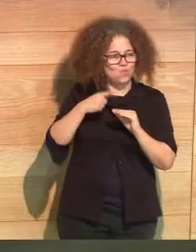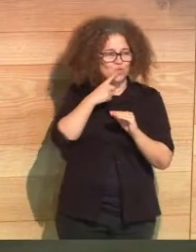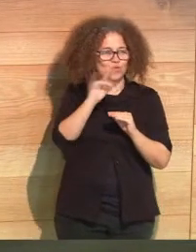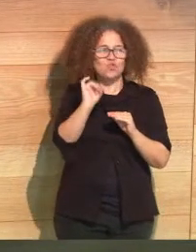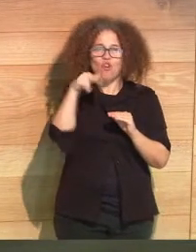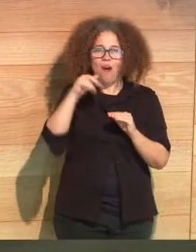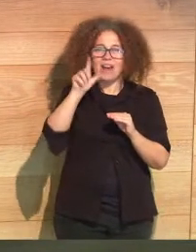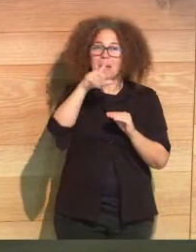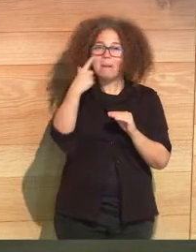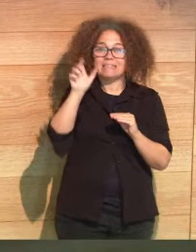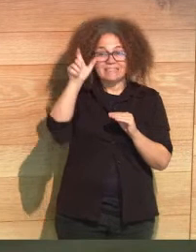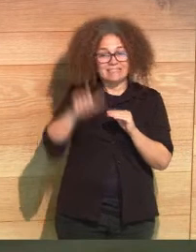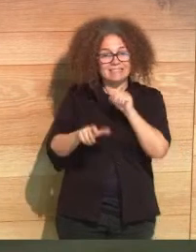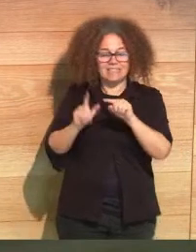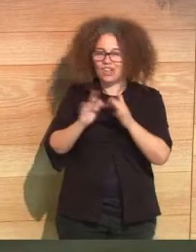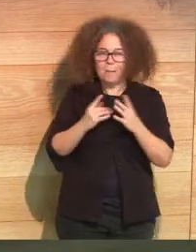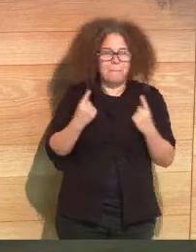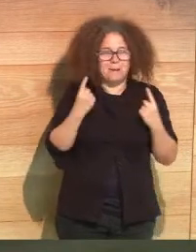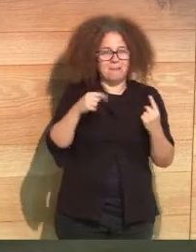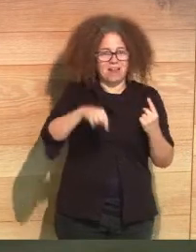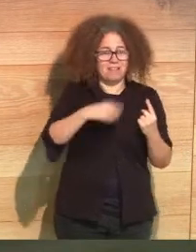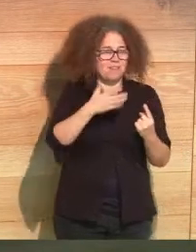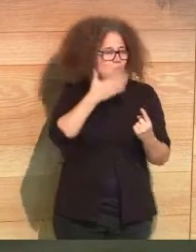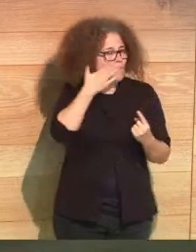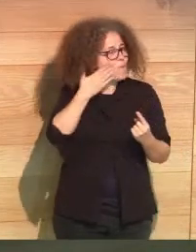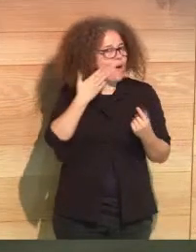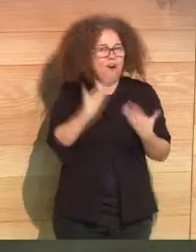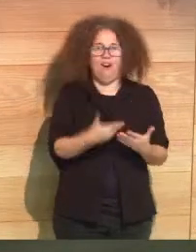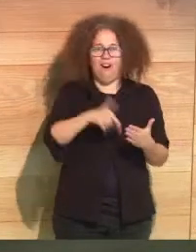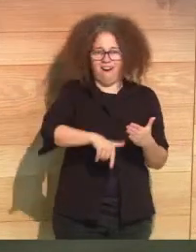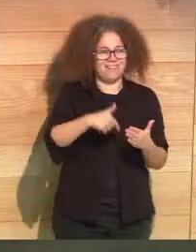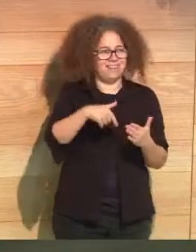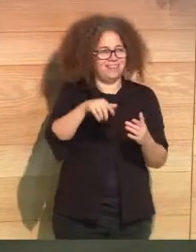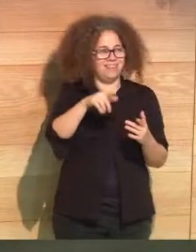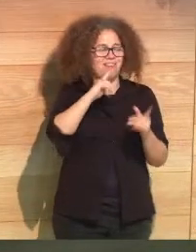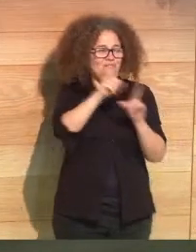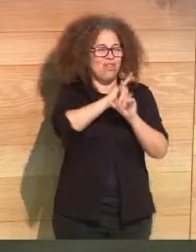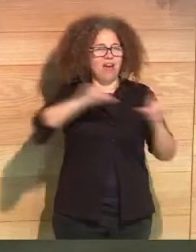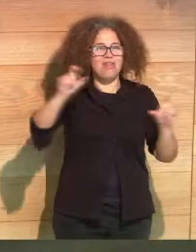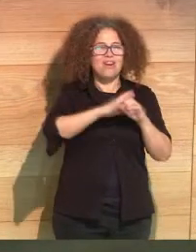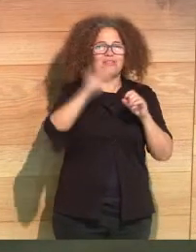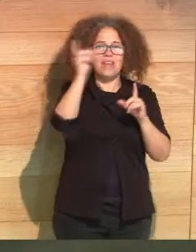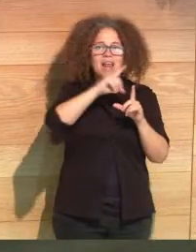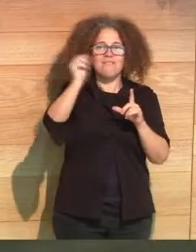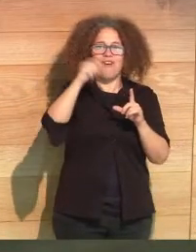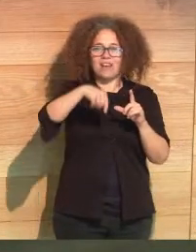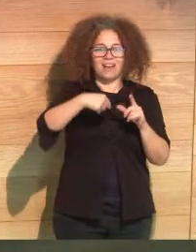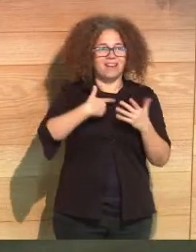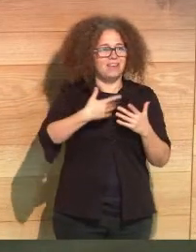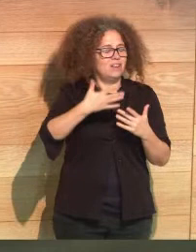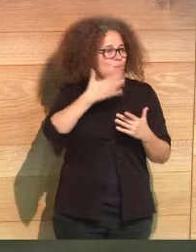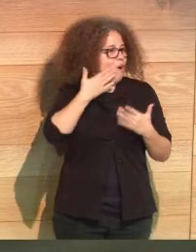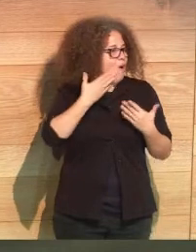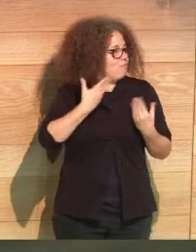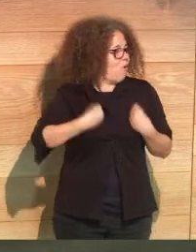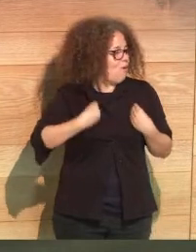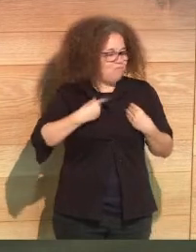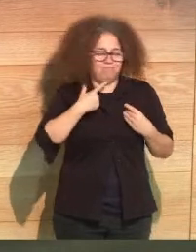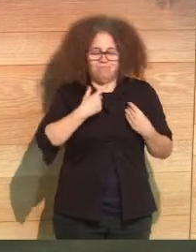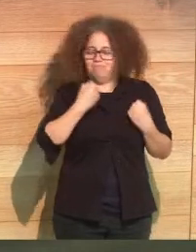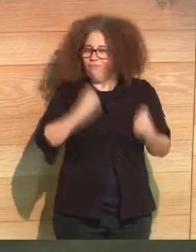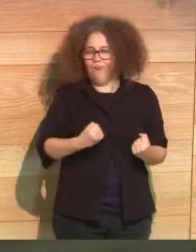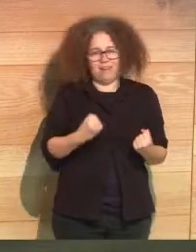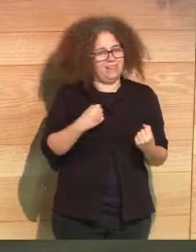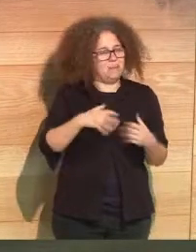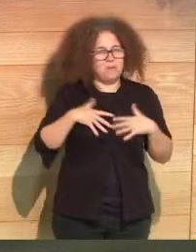We are very happy and very proud that it's happening here at Fundación Telefónica, and especially